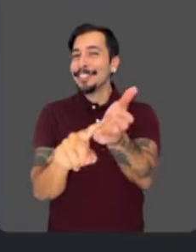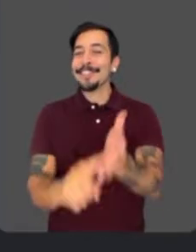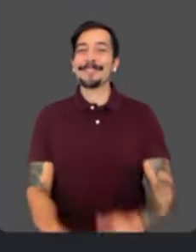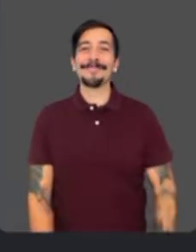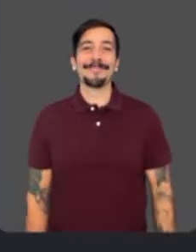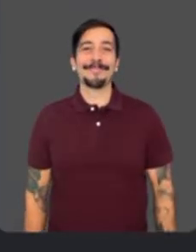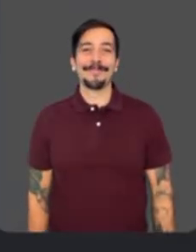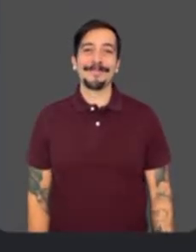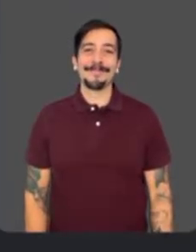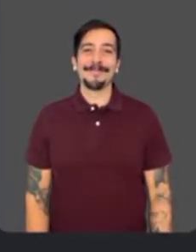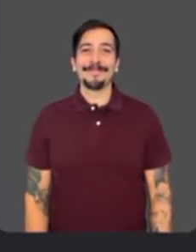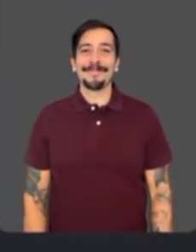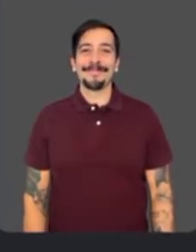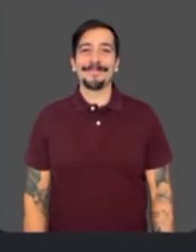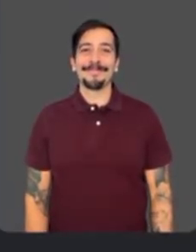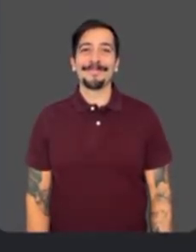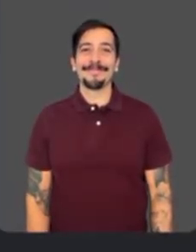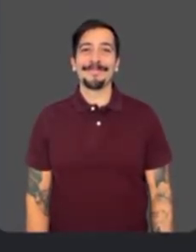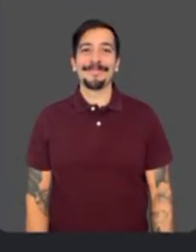Research.